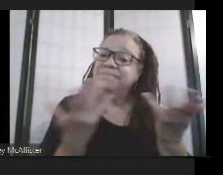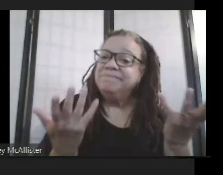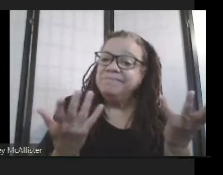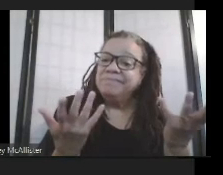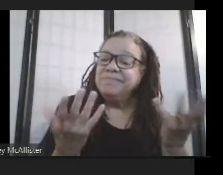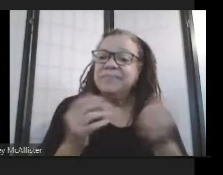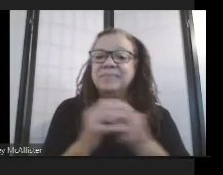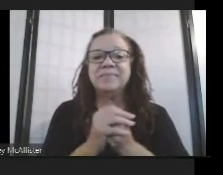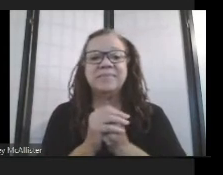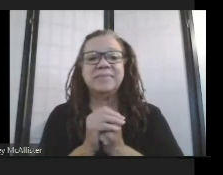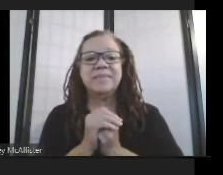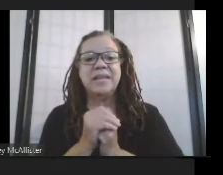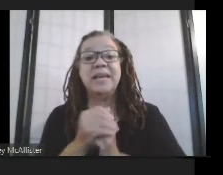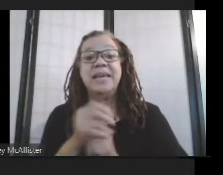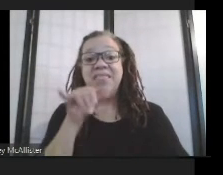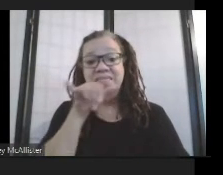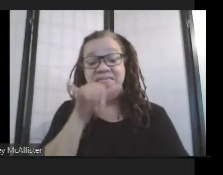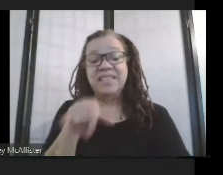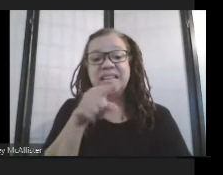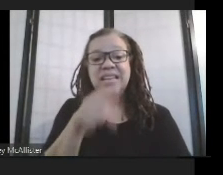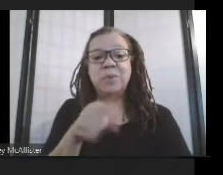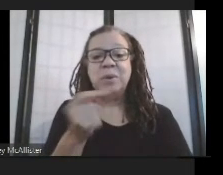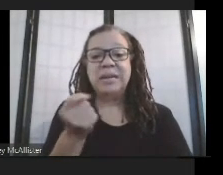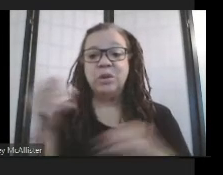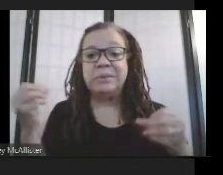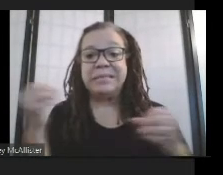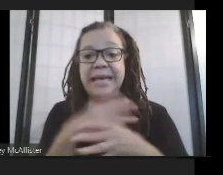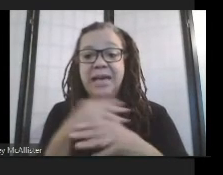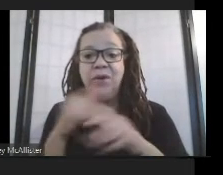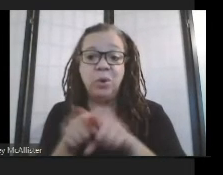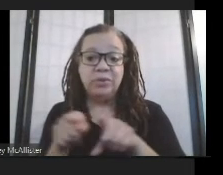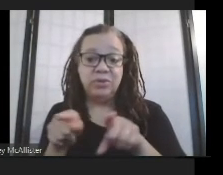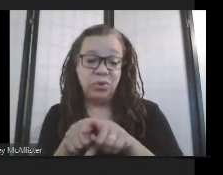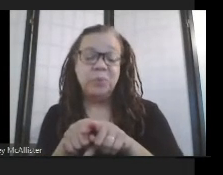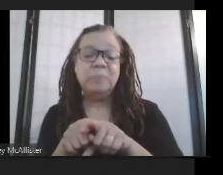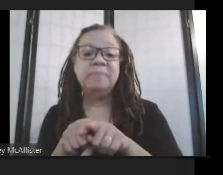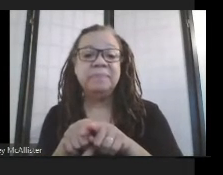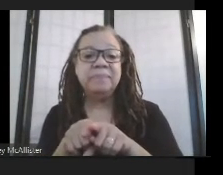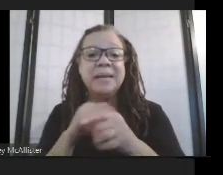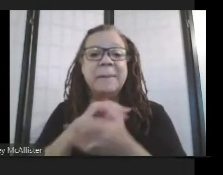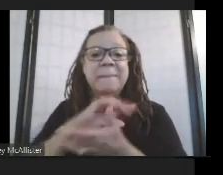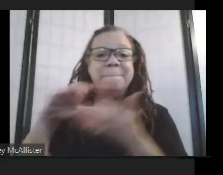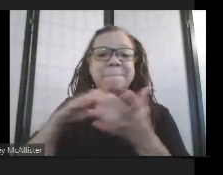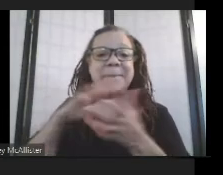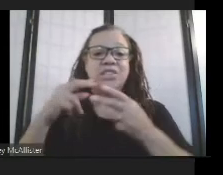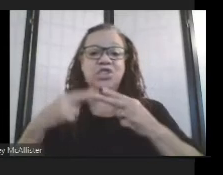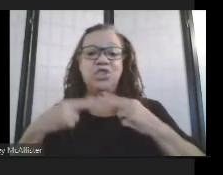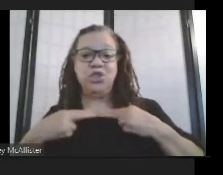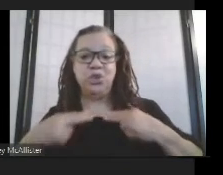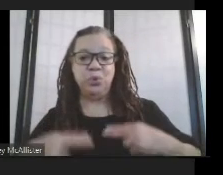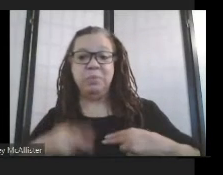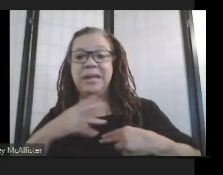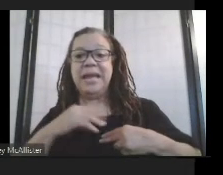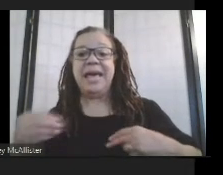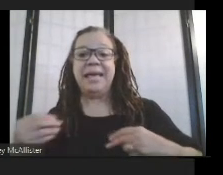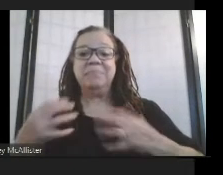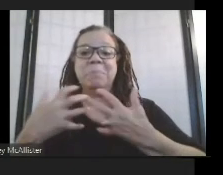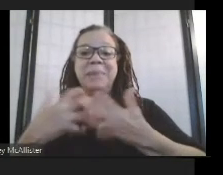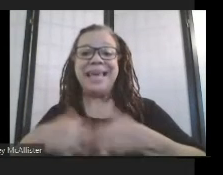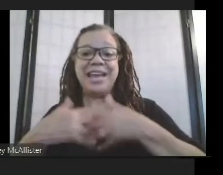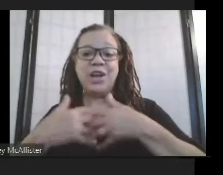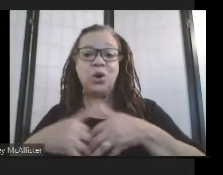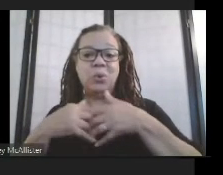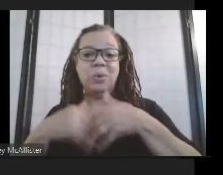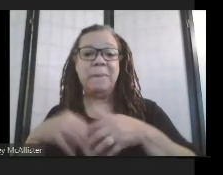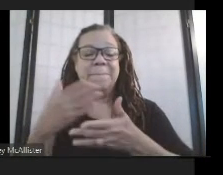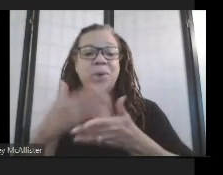of benevolent. Here is another one with mixed human and